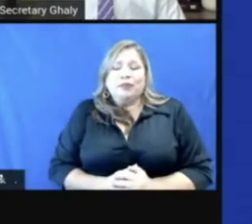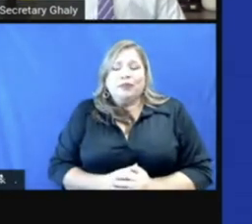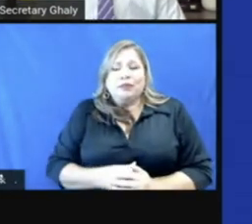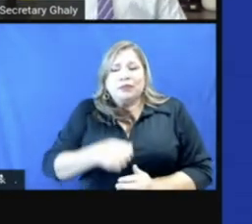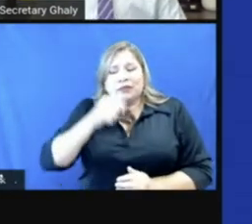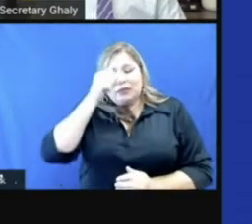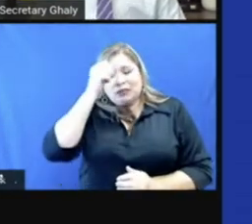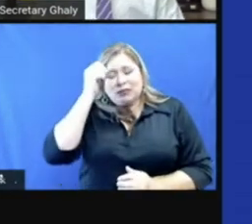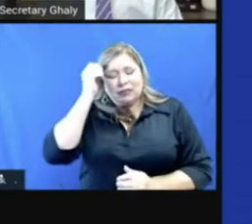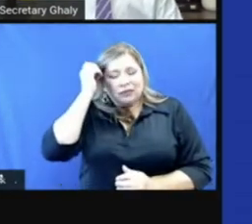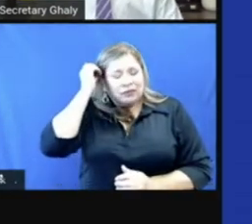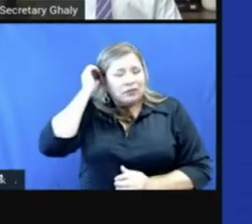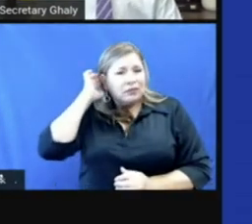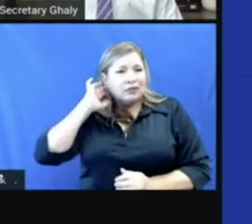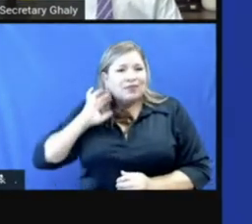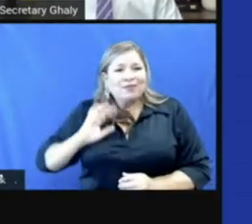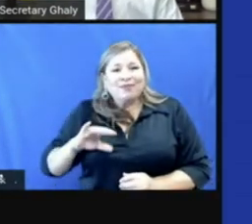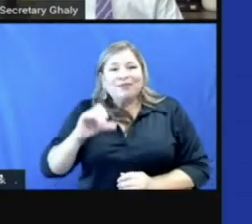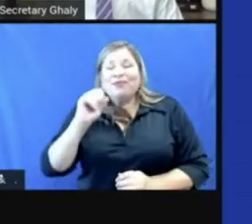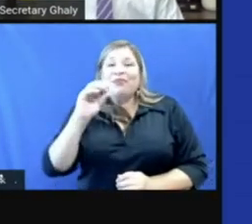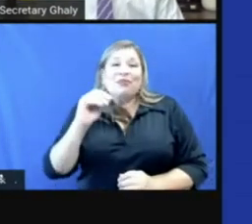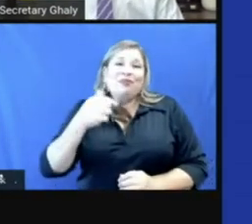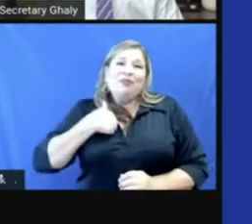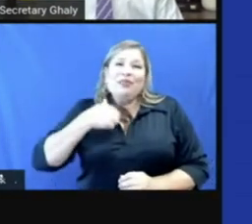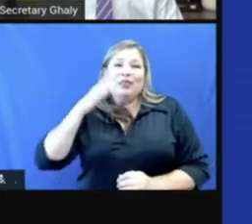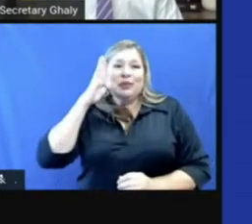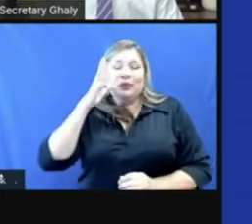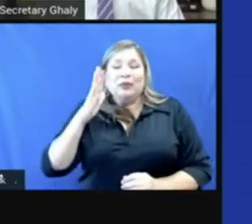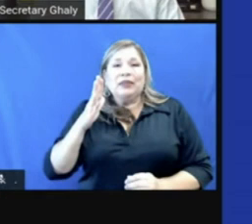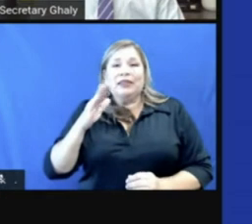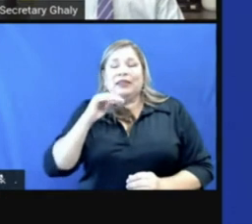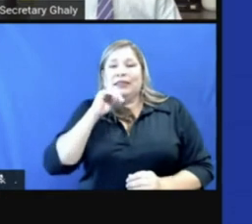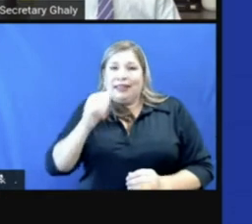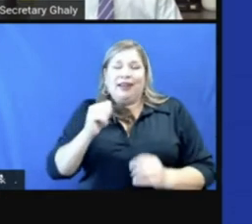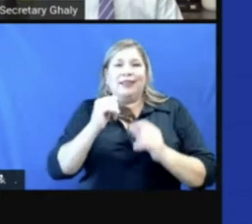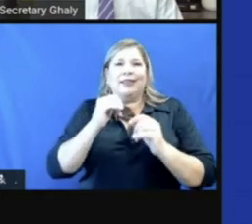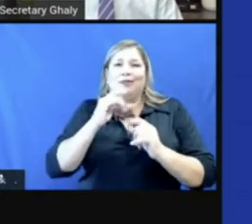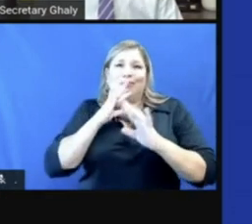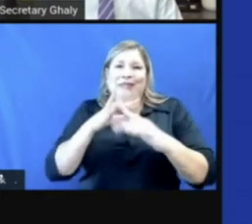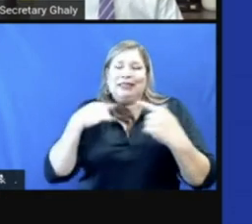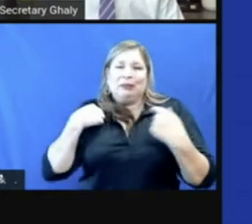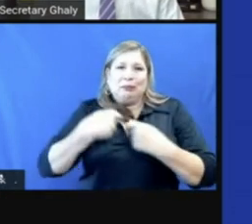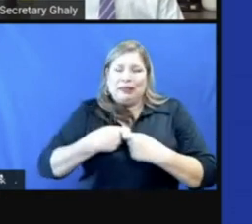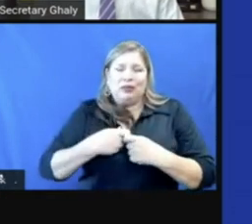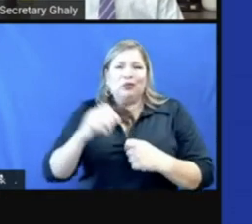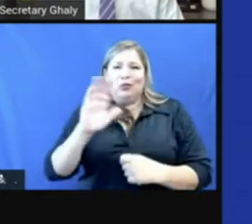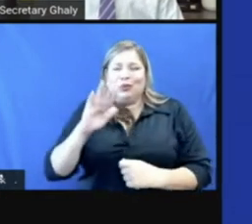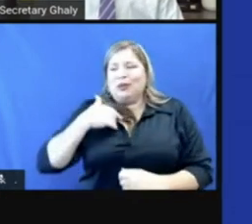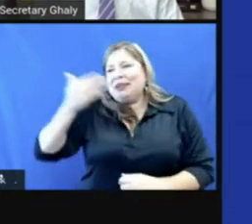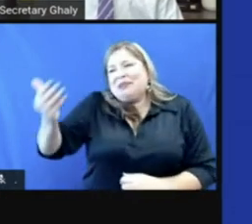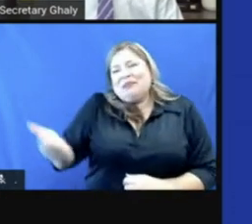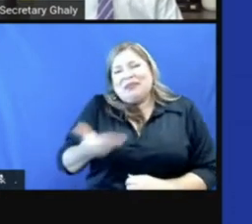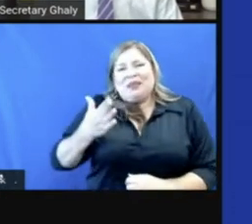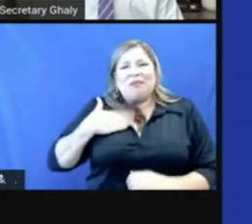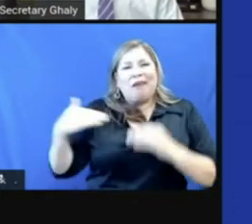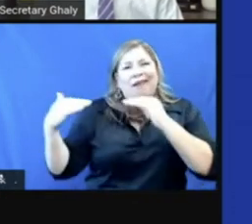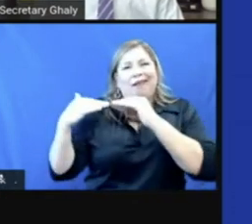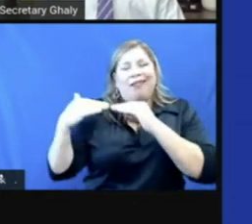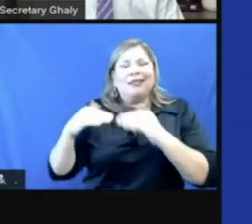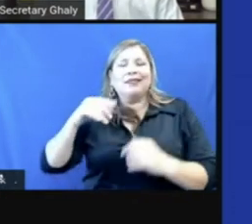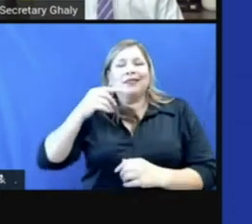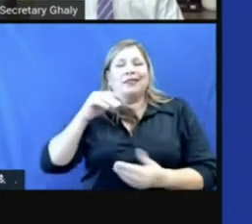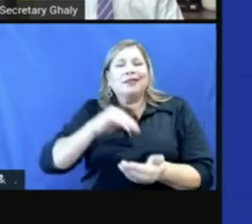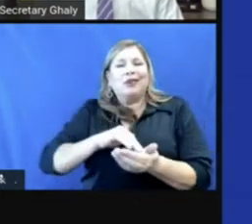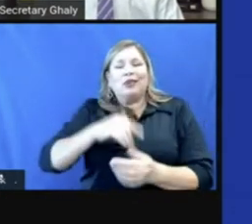So no, I'm not going to give this presentation again in Spanish. I'm going to invite my friend and colleague, Dr. Gil